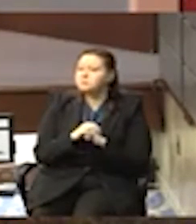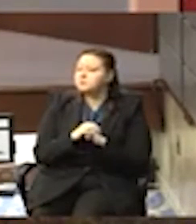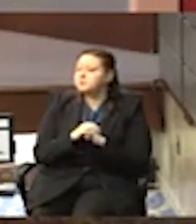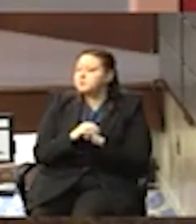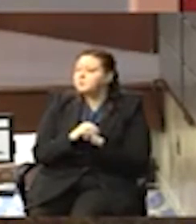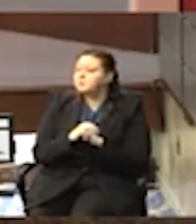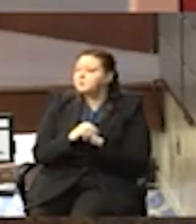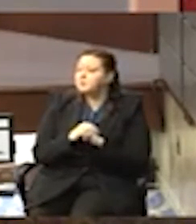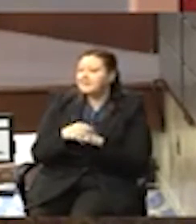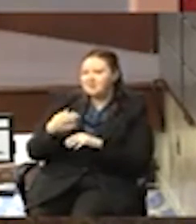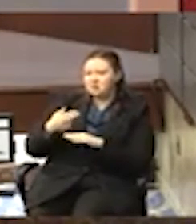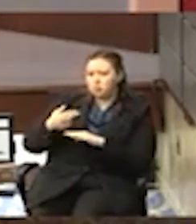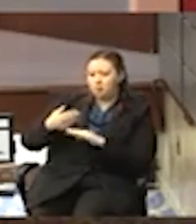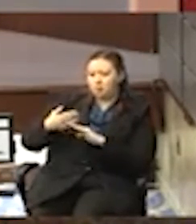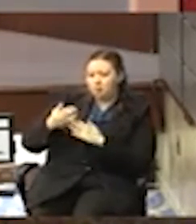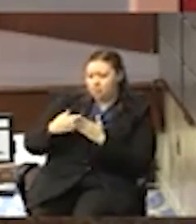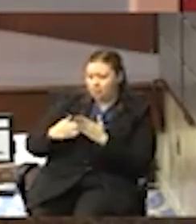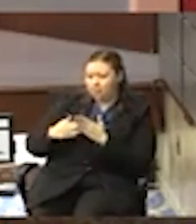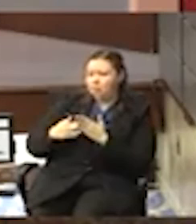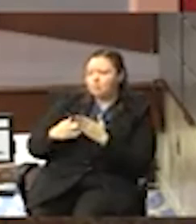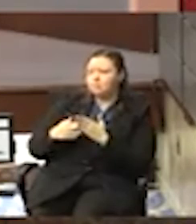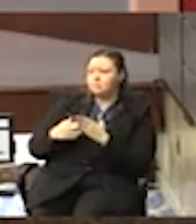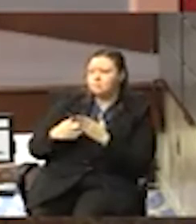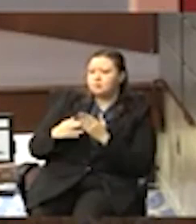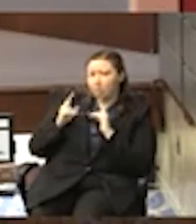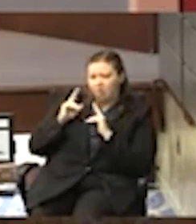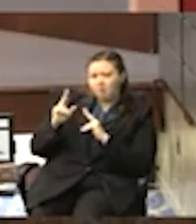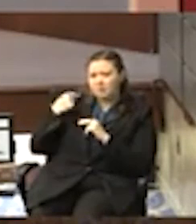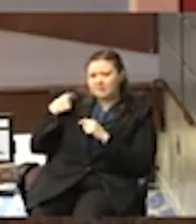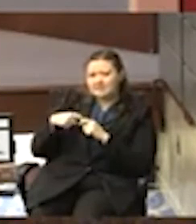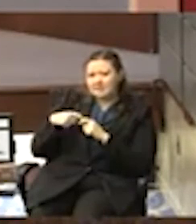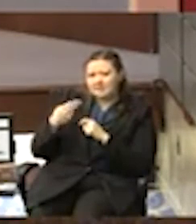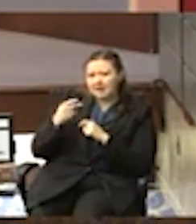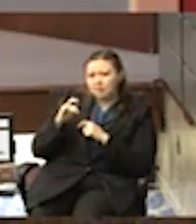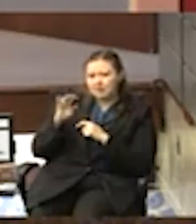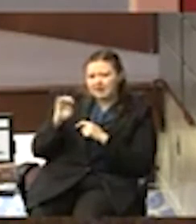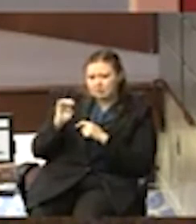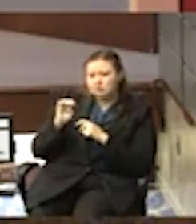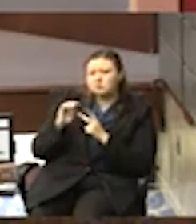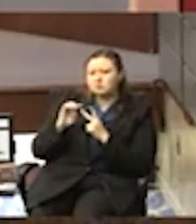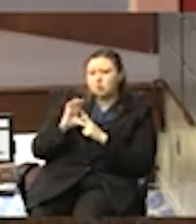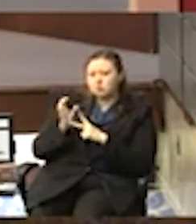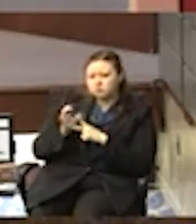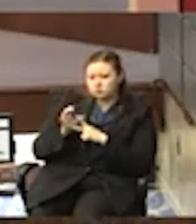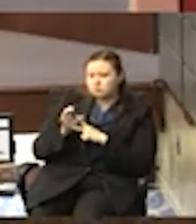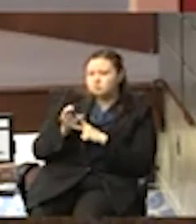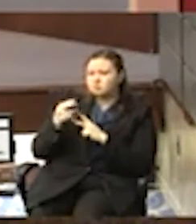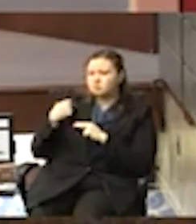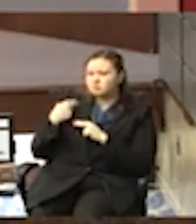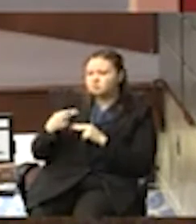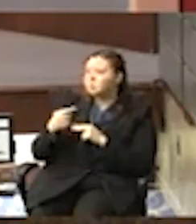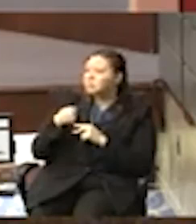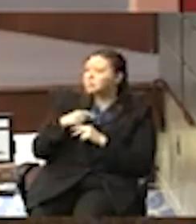The historical aspect and the honoring of the Hispanic heritage and culture in our community is one of those things that